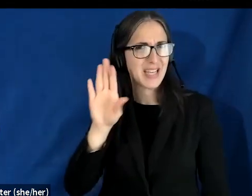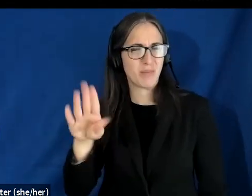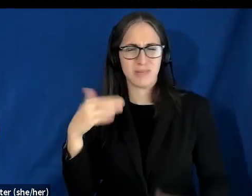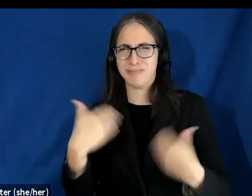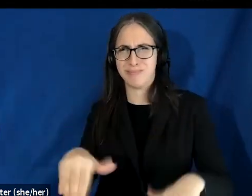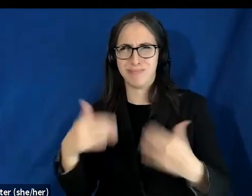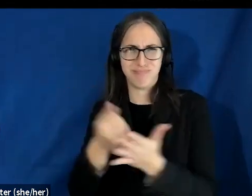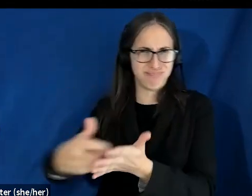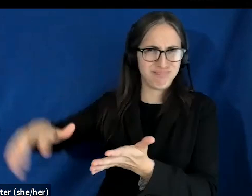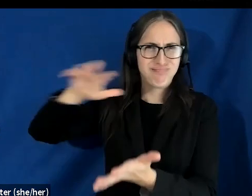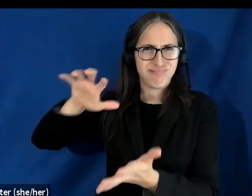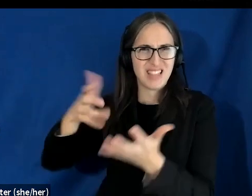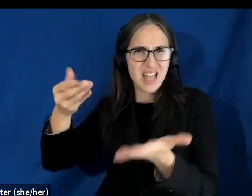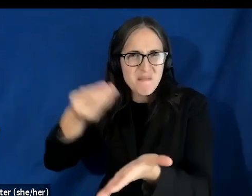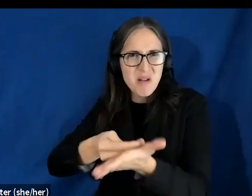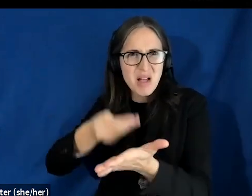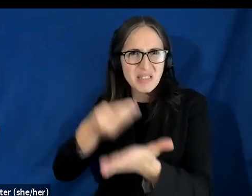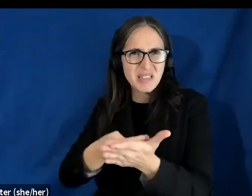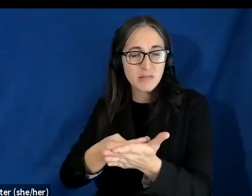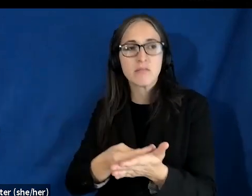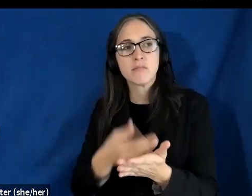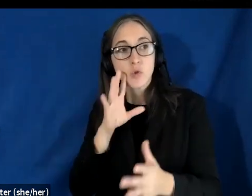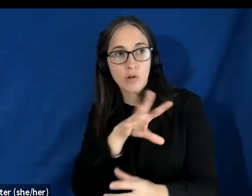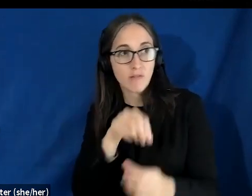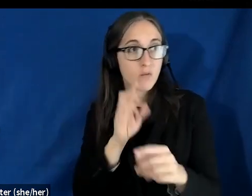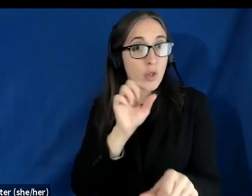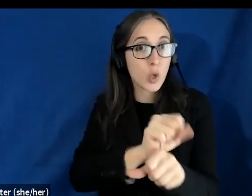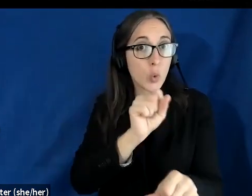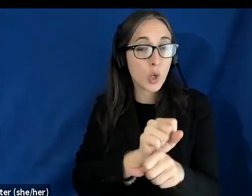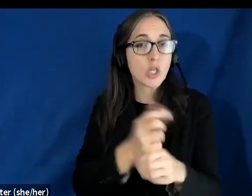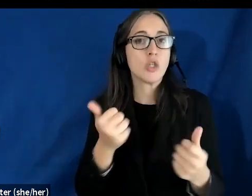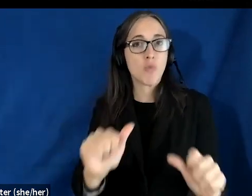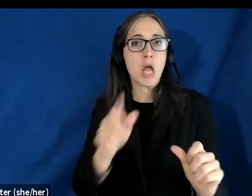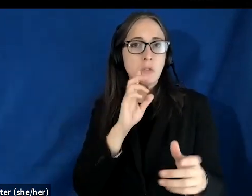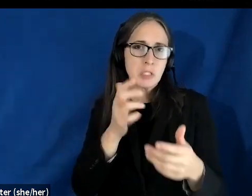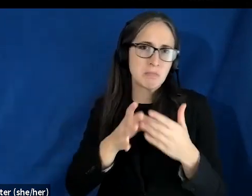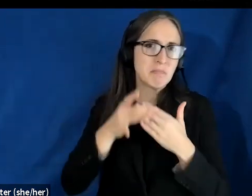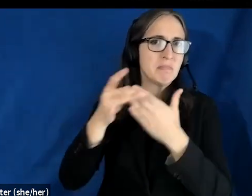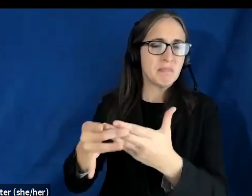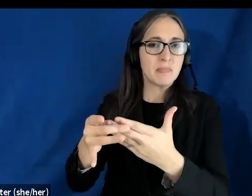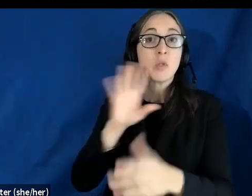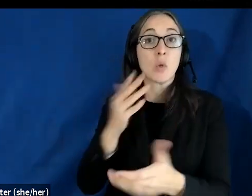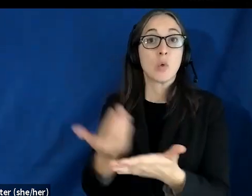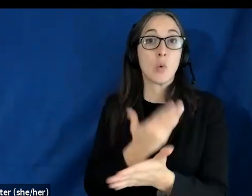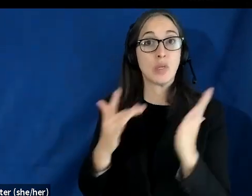And now they're trying to pioneer the use of neurotechnology in muscles. It's called